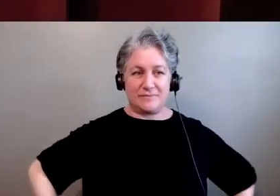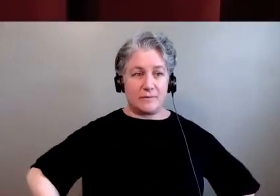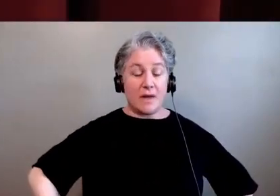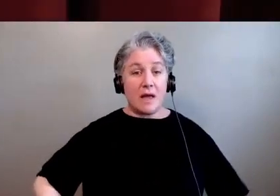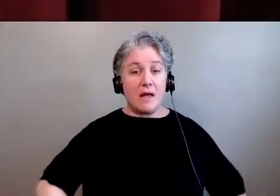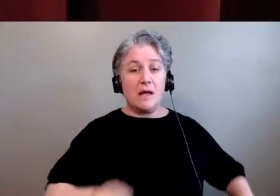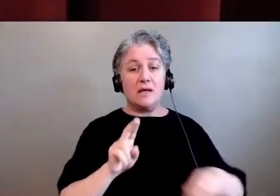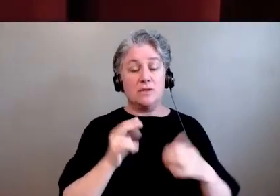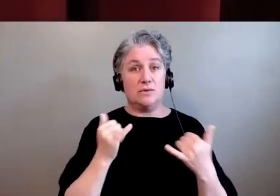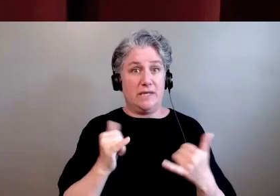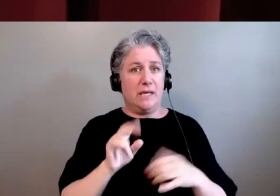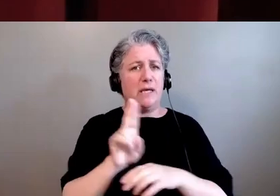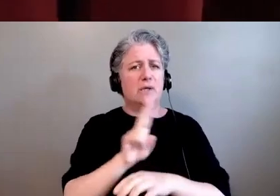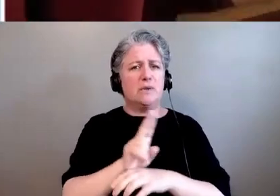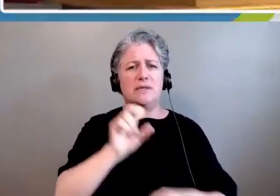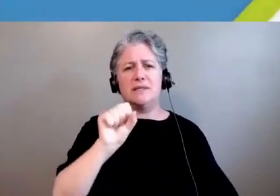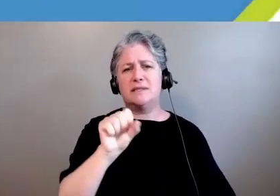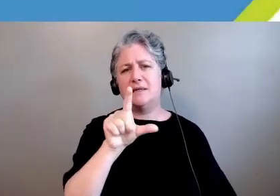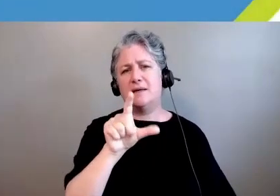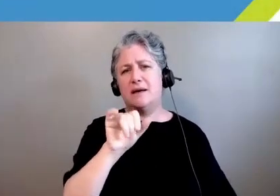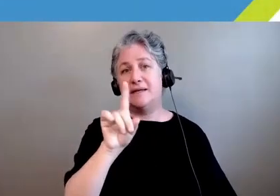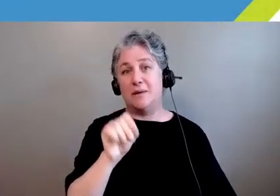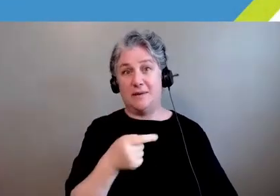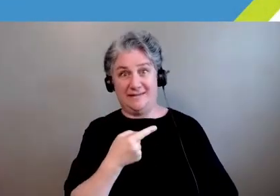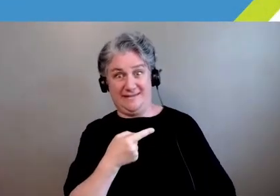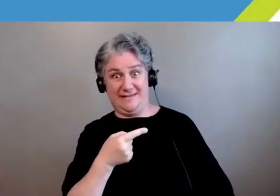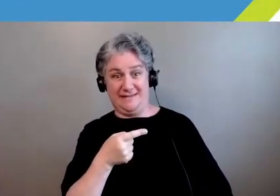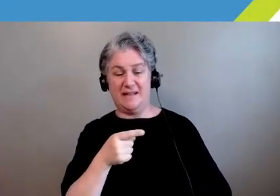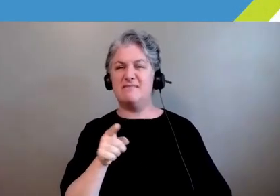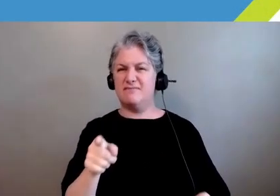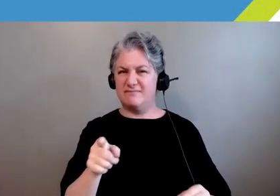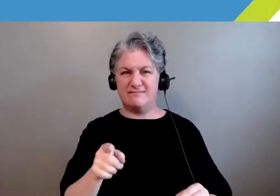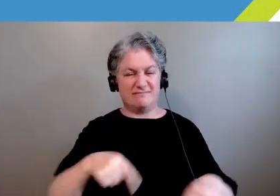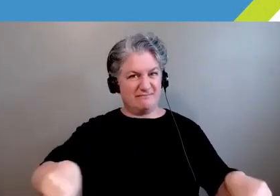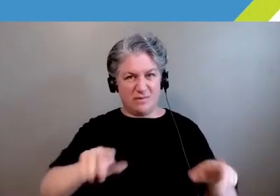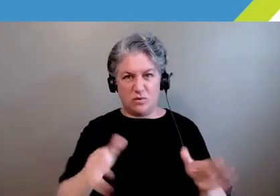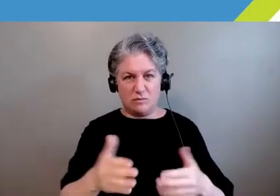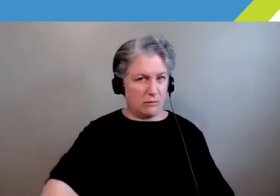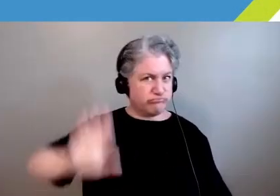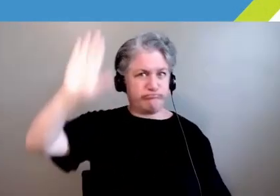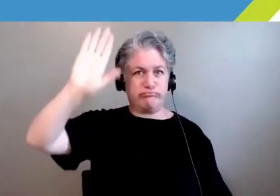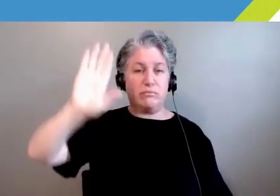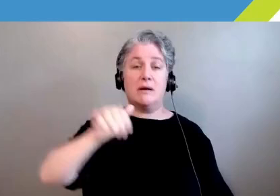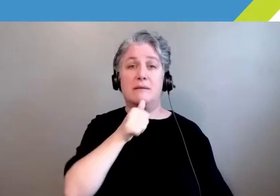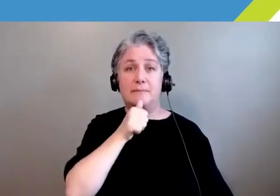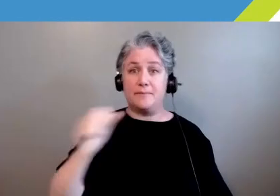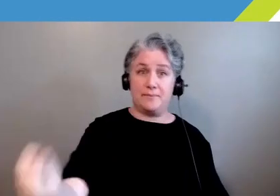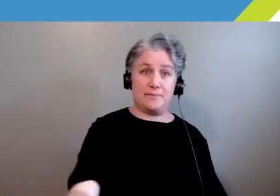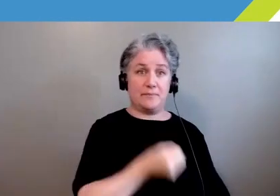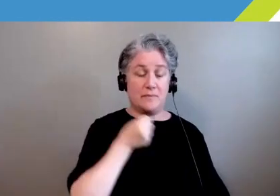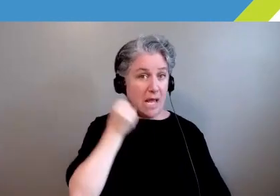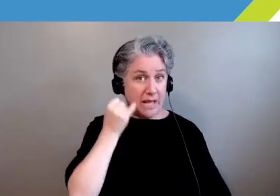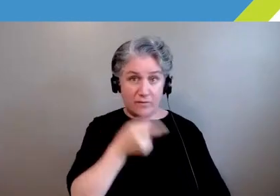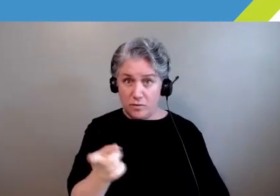And we're using Slido today. So those in the room, you are welcome to raise your hand. We will bring you a mic, and you can ask your questions. If you are more